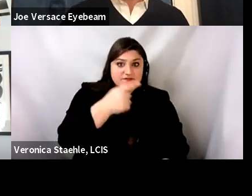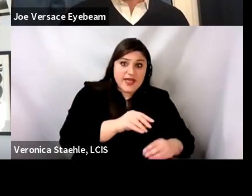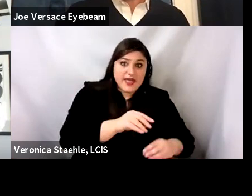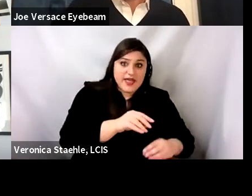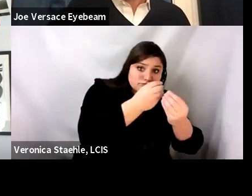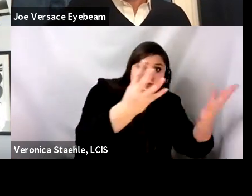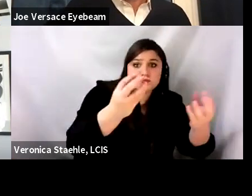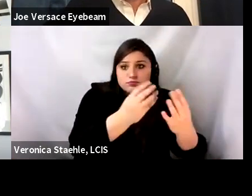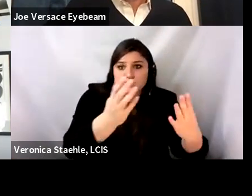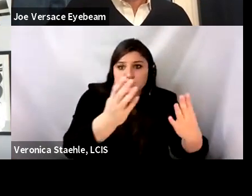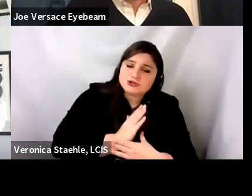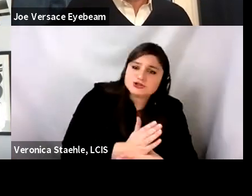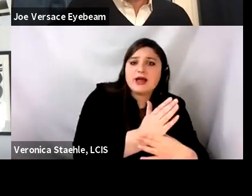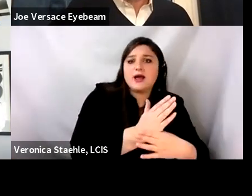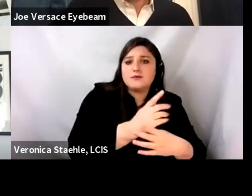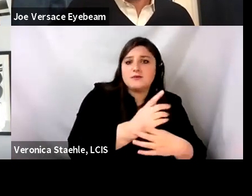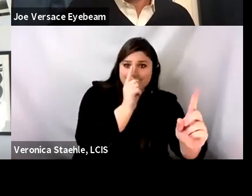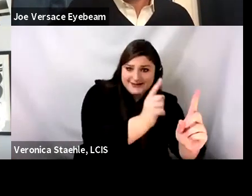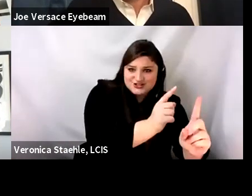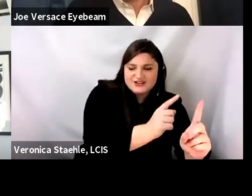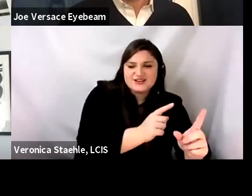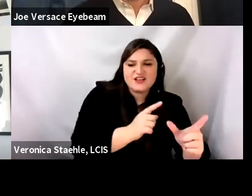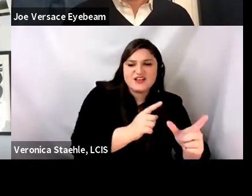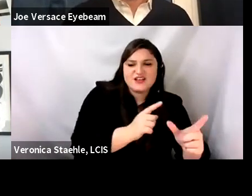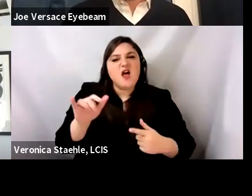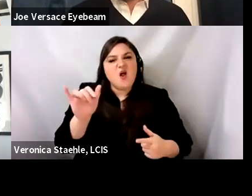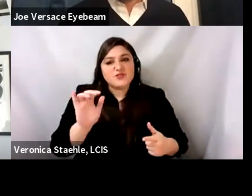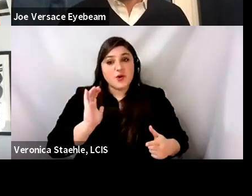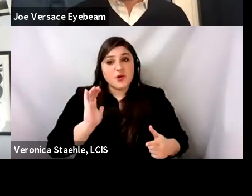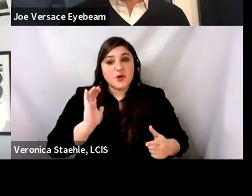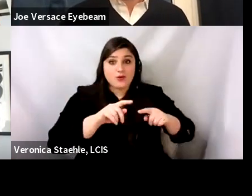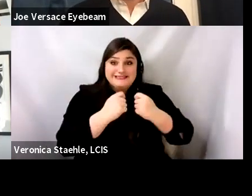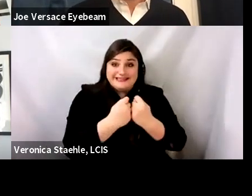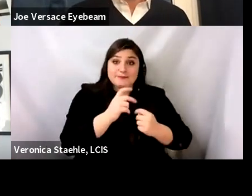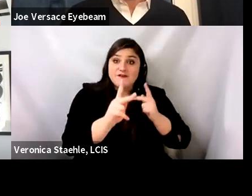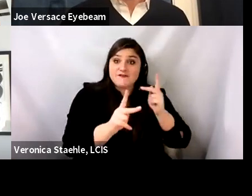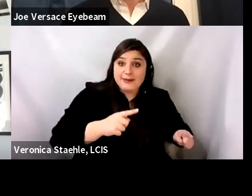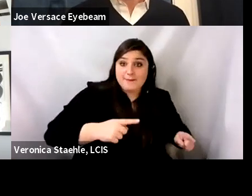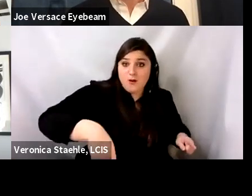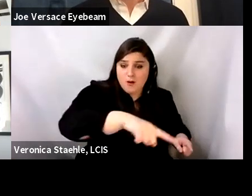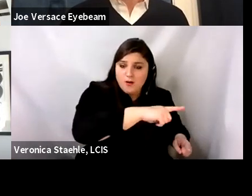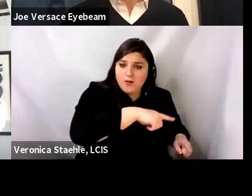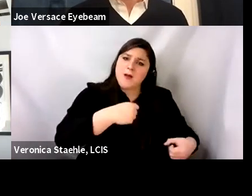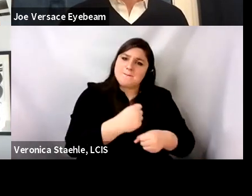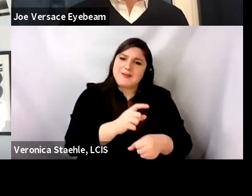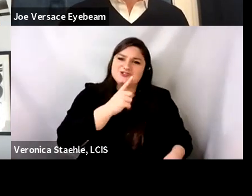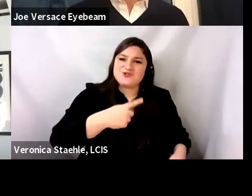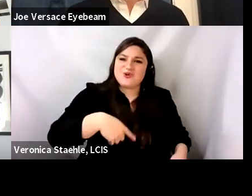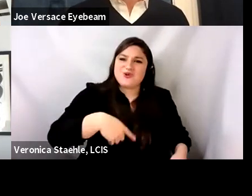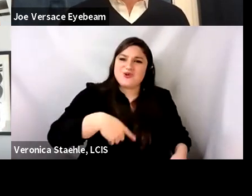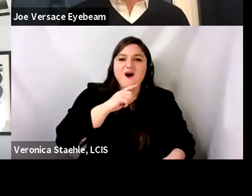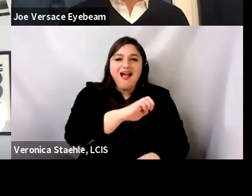of astoundingly committed, energetic, and engaged people that we can turn to